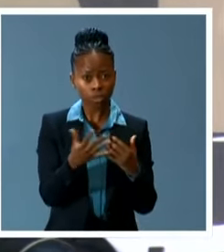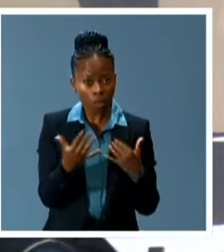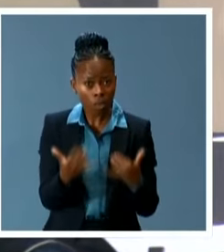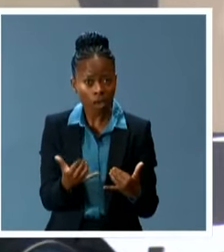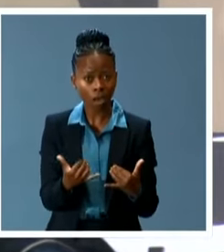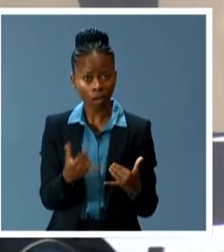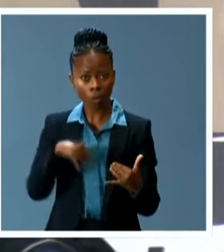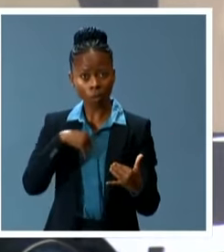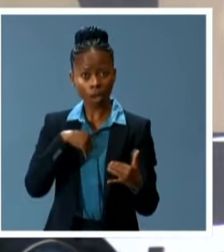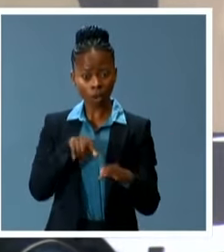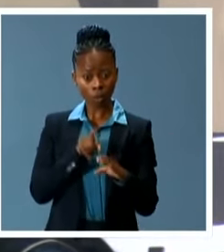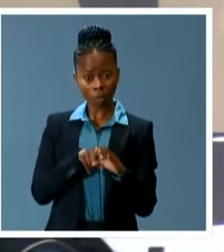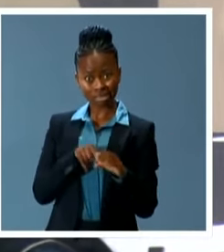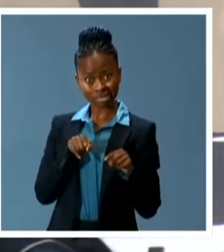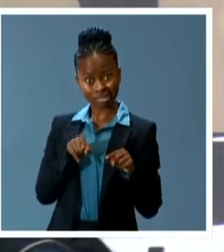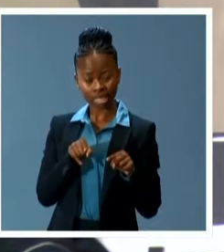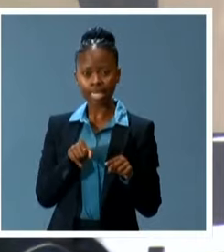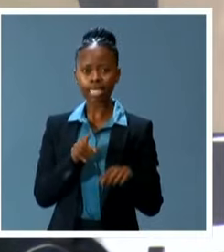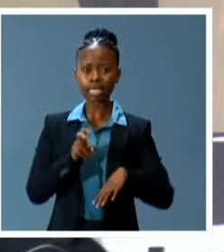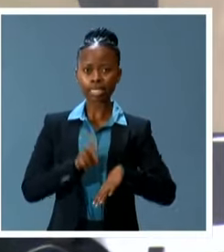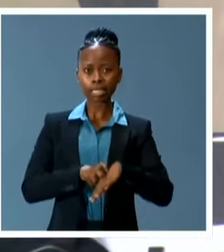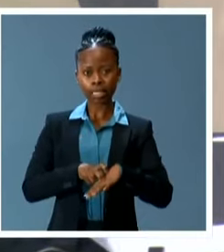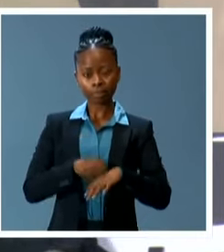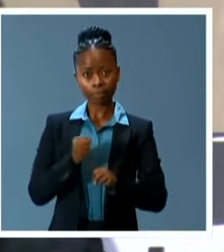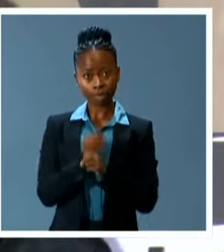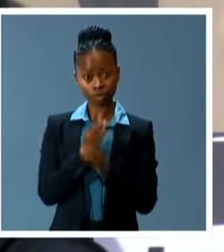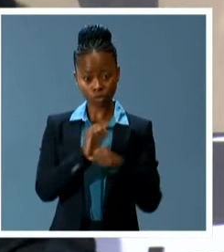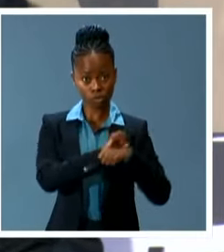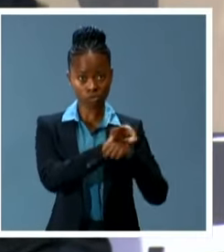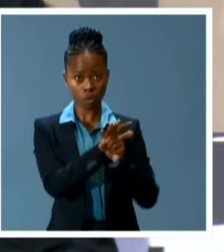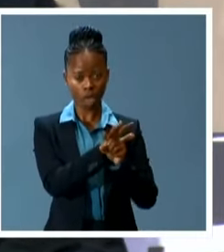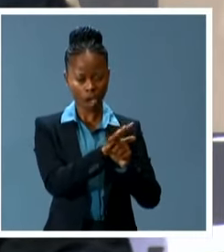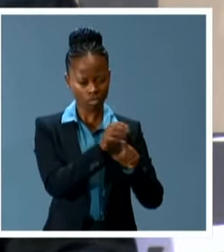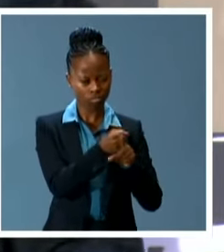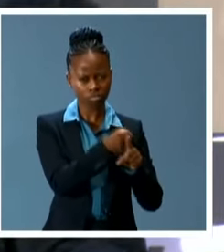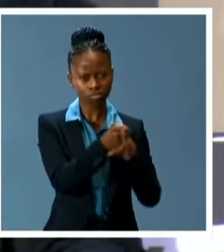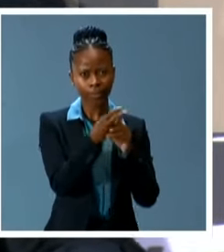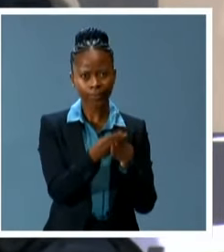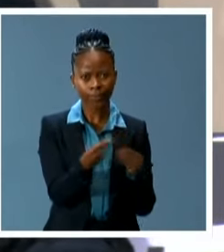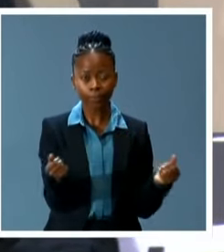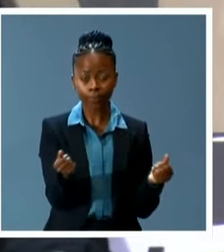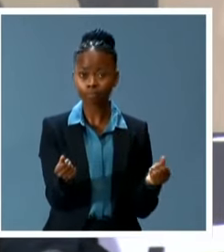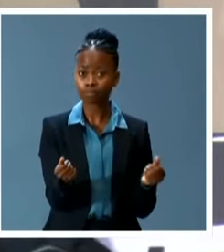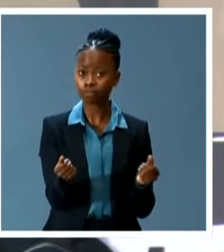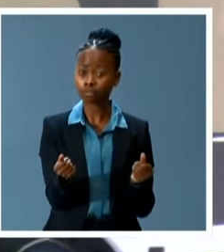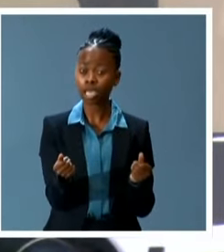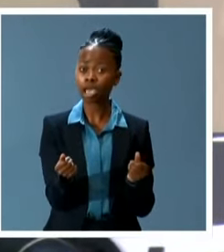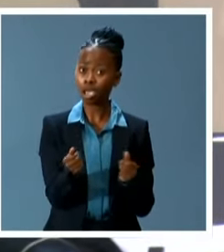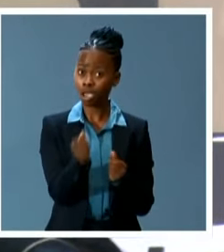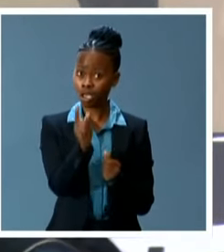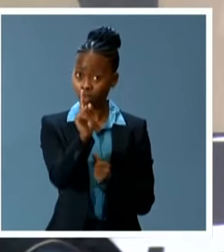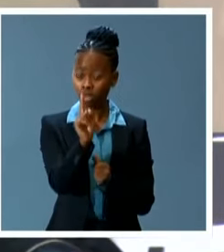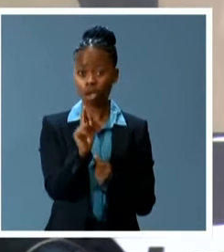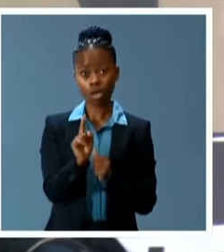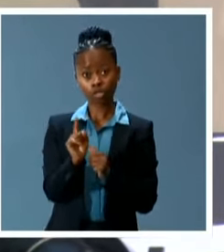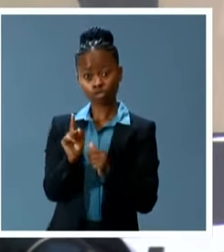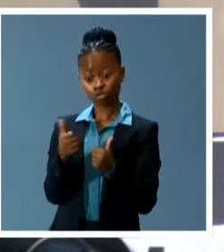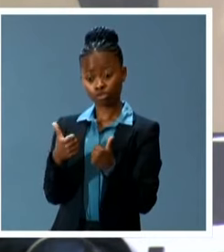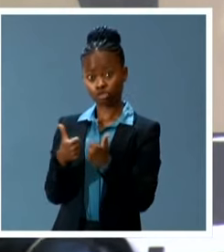as we face the challenge of COVID-19 and the bigger challenge of building a